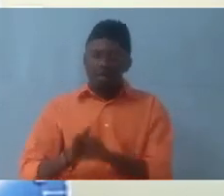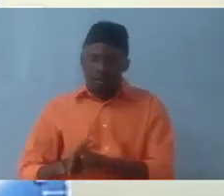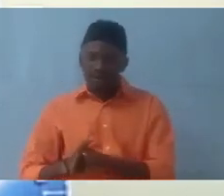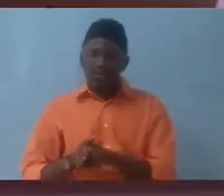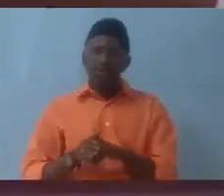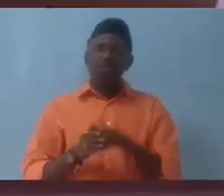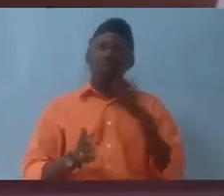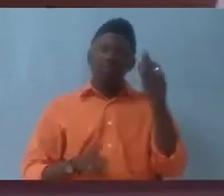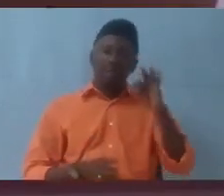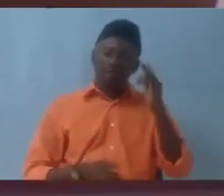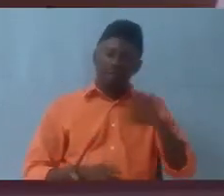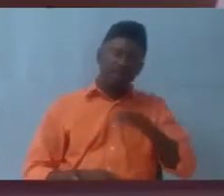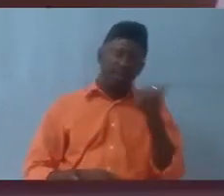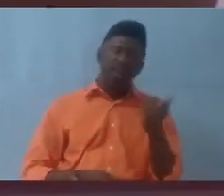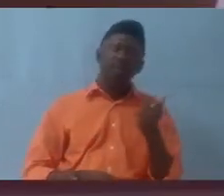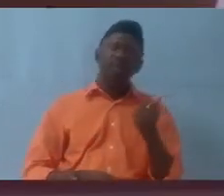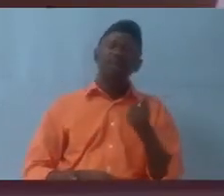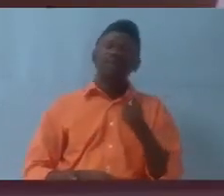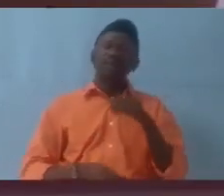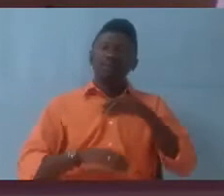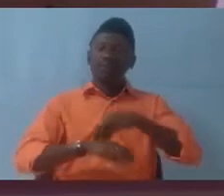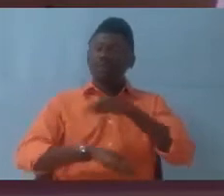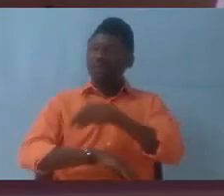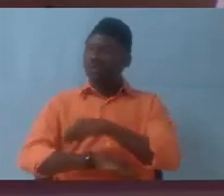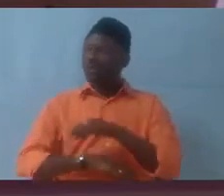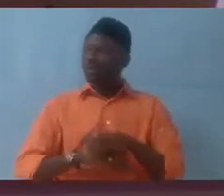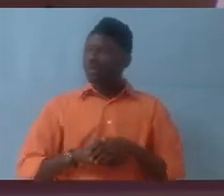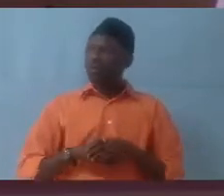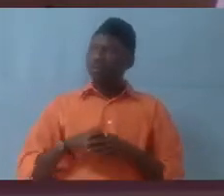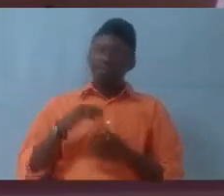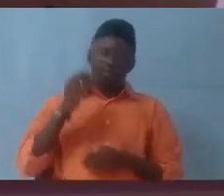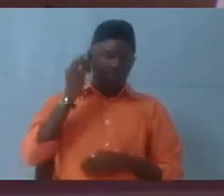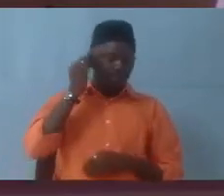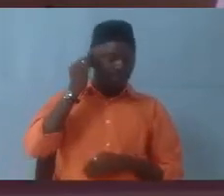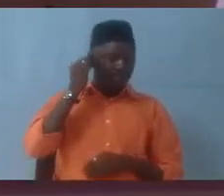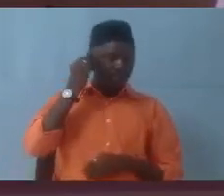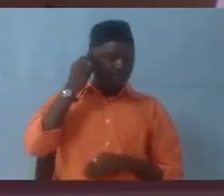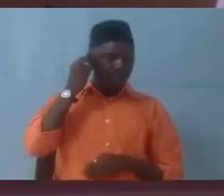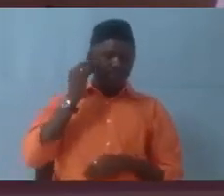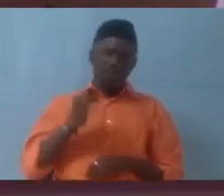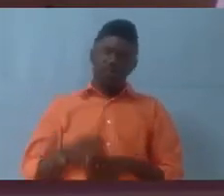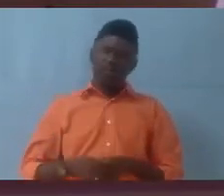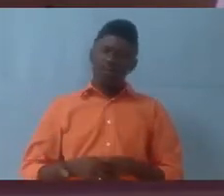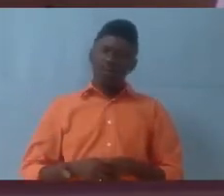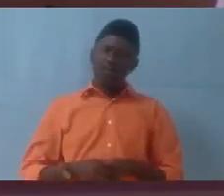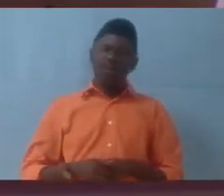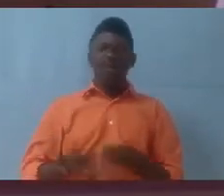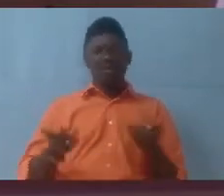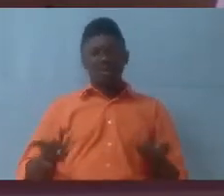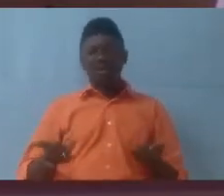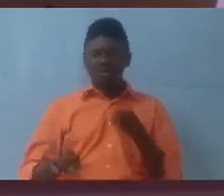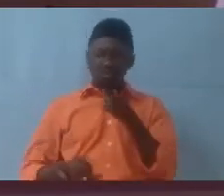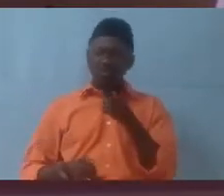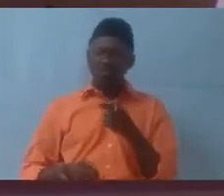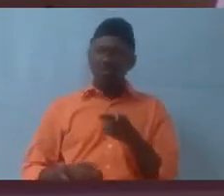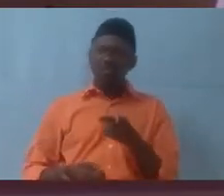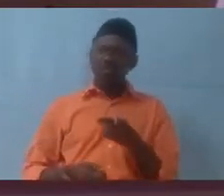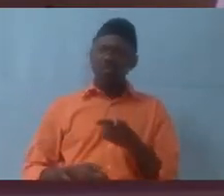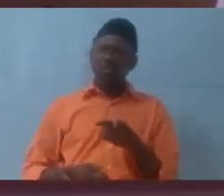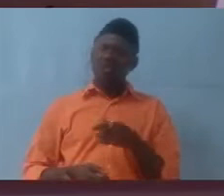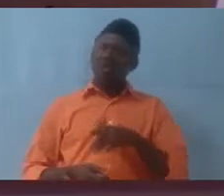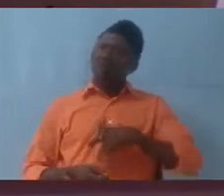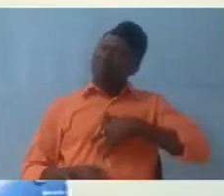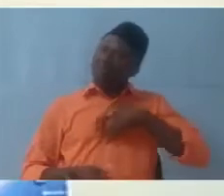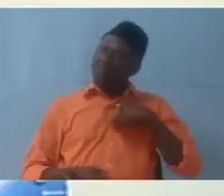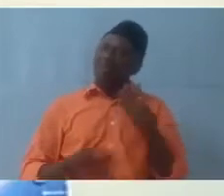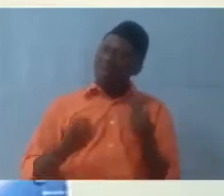toxal. Mr. Gomez, can you tell the commission how you felt about this transfer? Mr. Gomez, da mën nga wax commission bi biñ la toxalé nonu